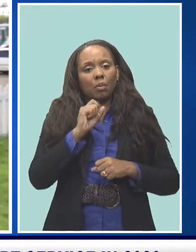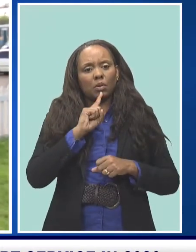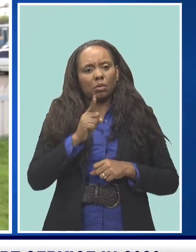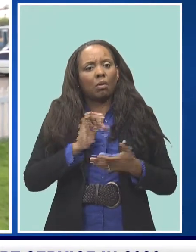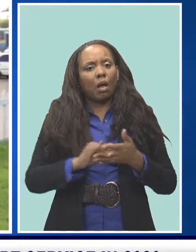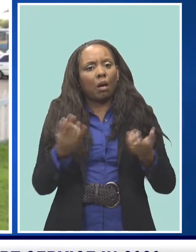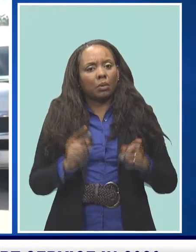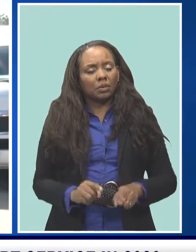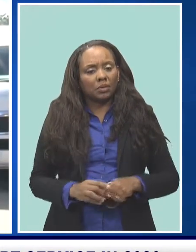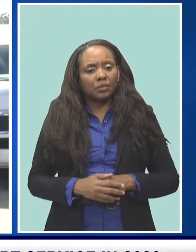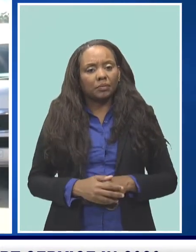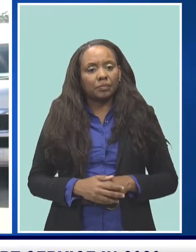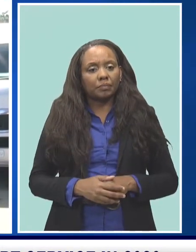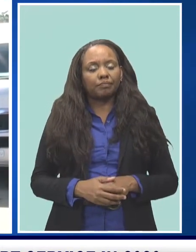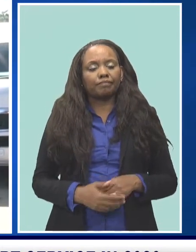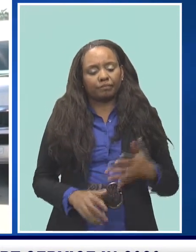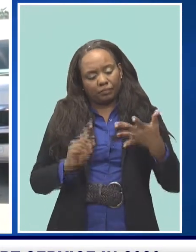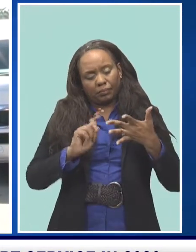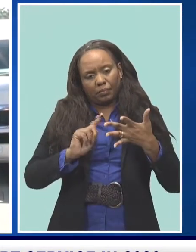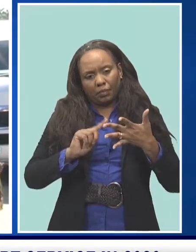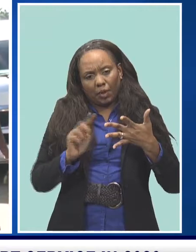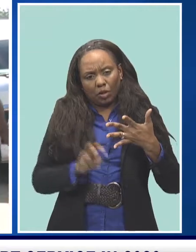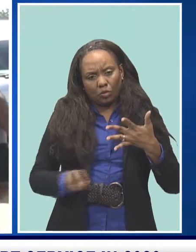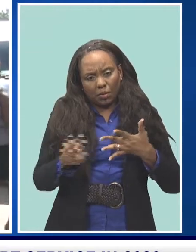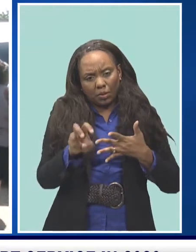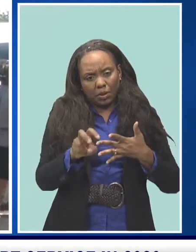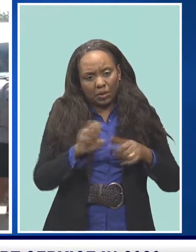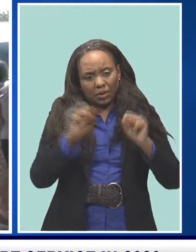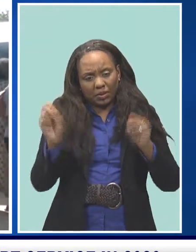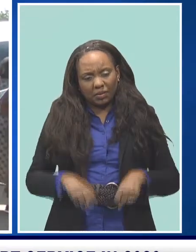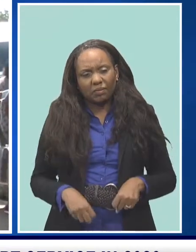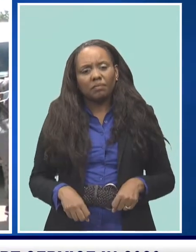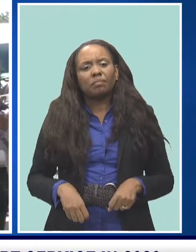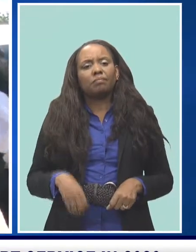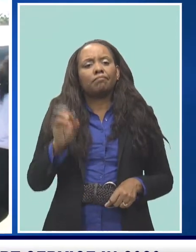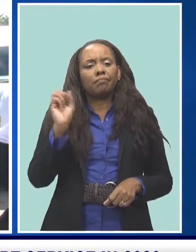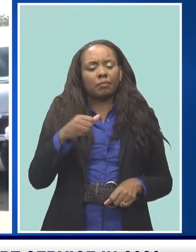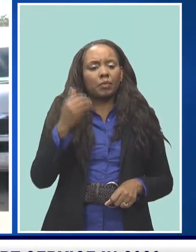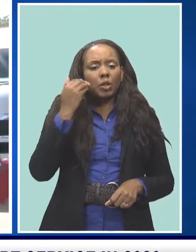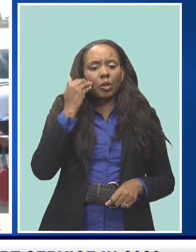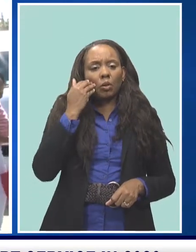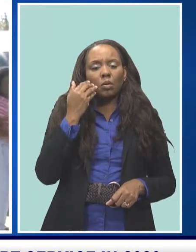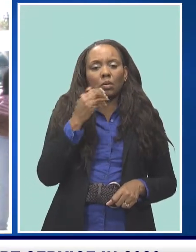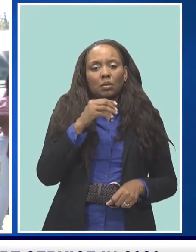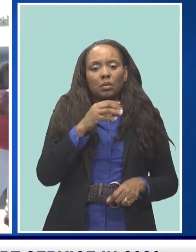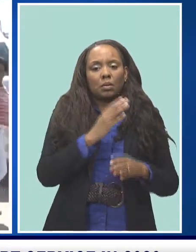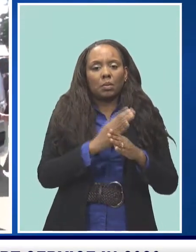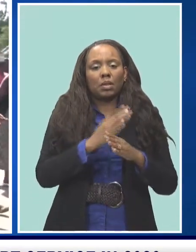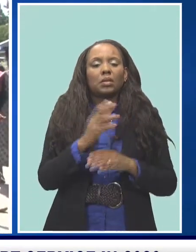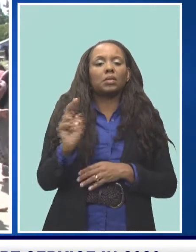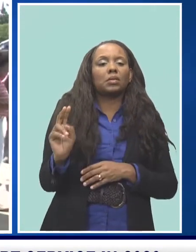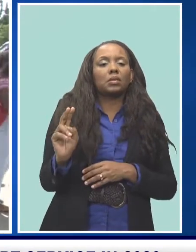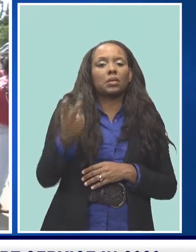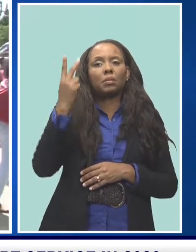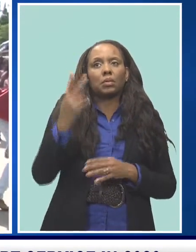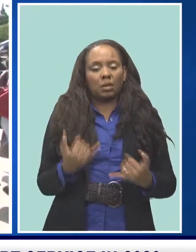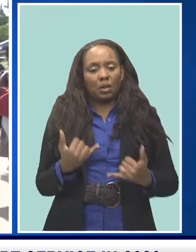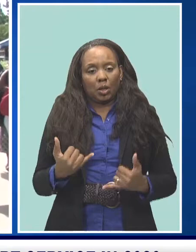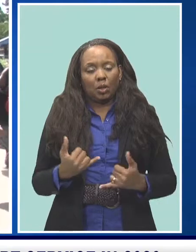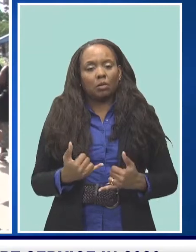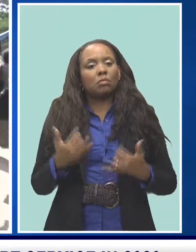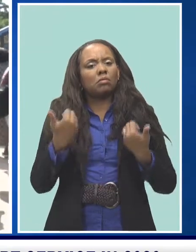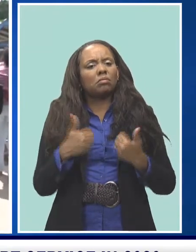relates to the island's transport system, the Prime Minister revealed that while the number of buses on the road is now just about double previous figures,